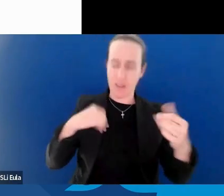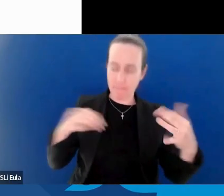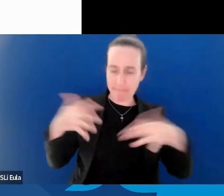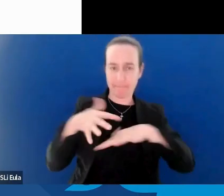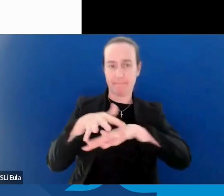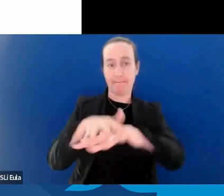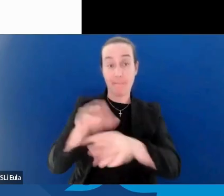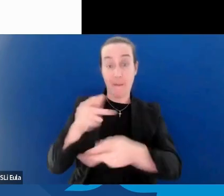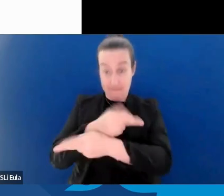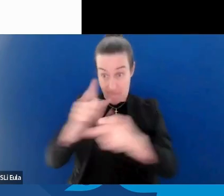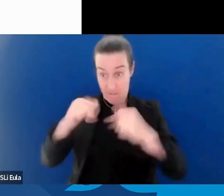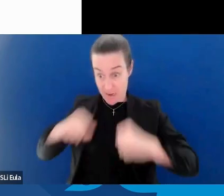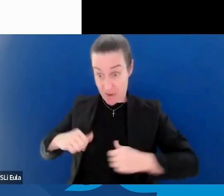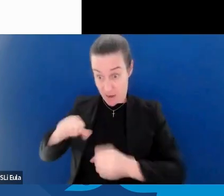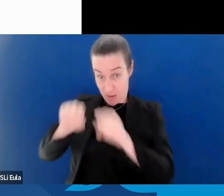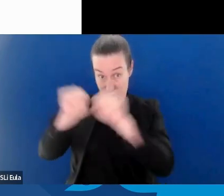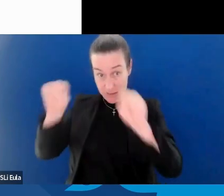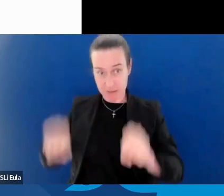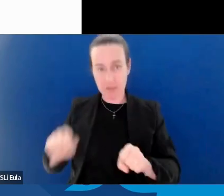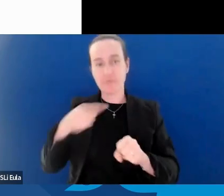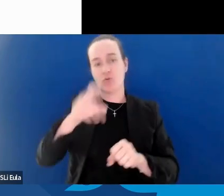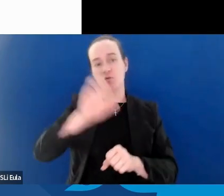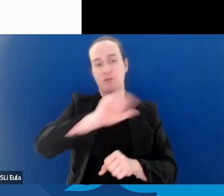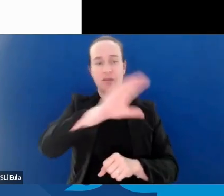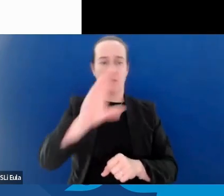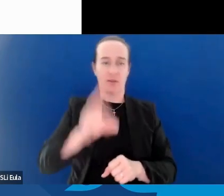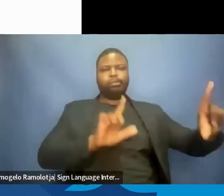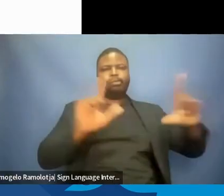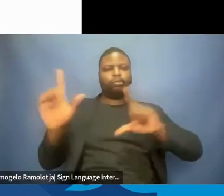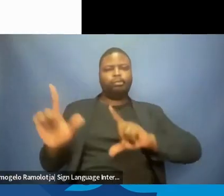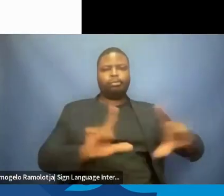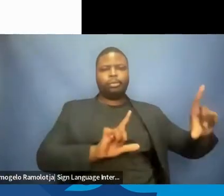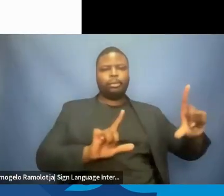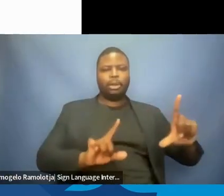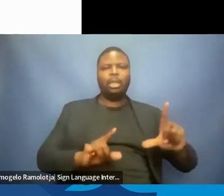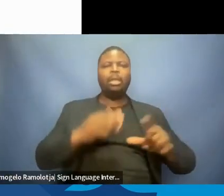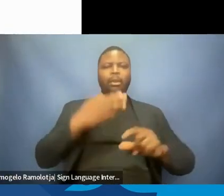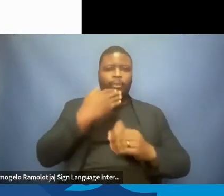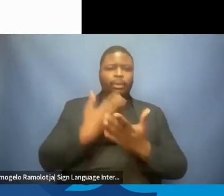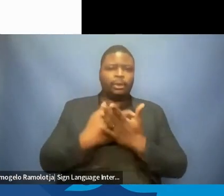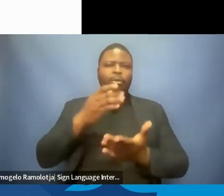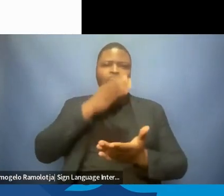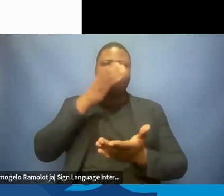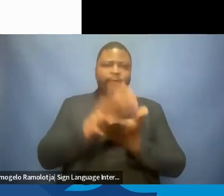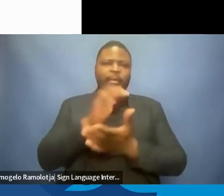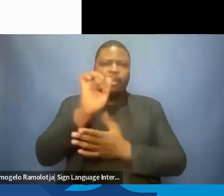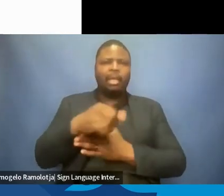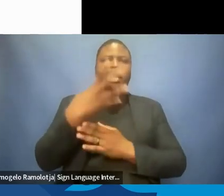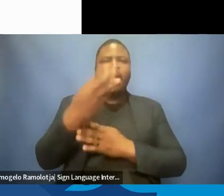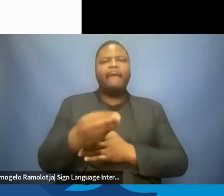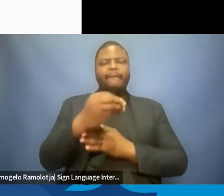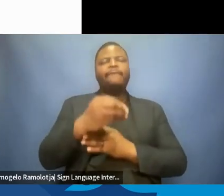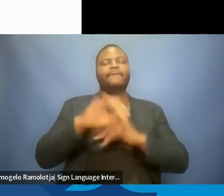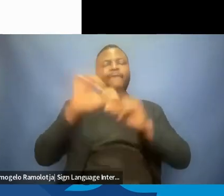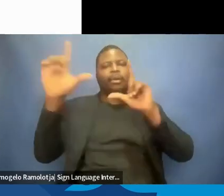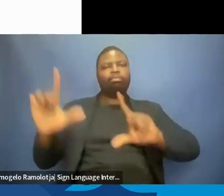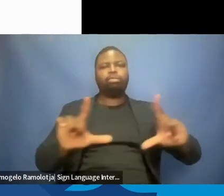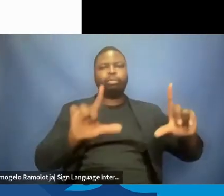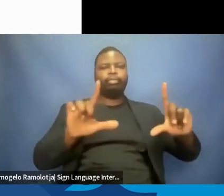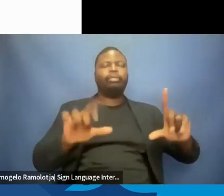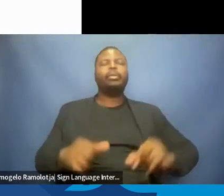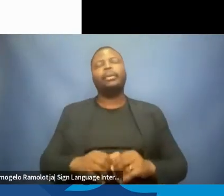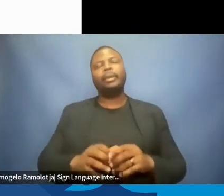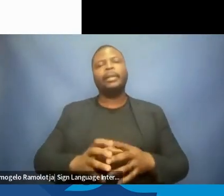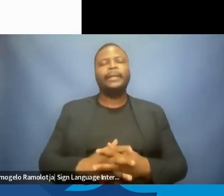system. Initially at a municipality level continually, but ultimately the goal is to integrate within the public